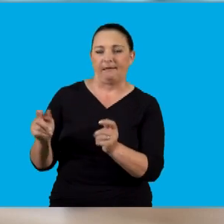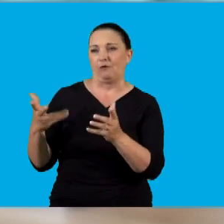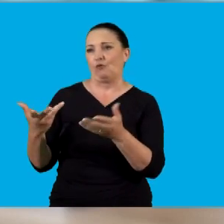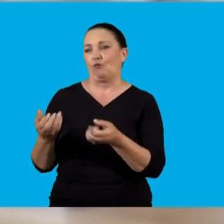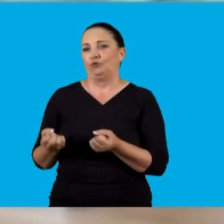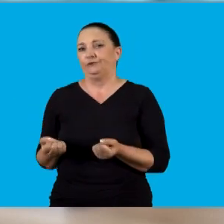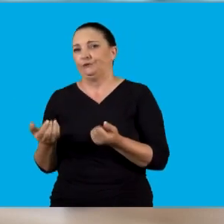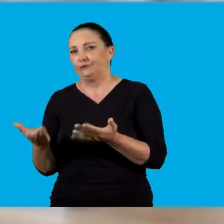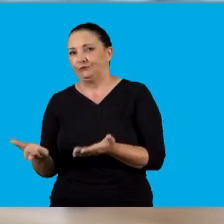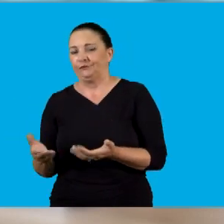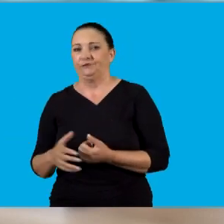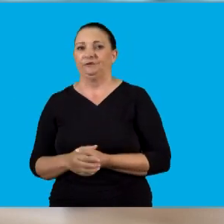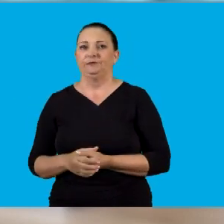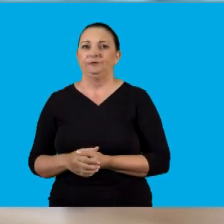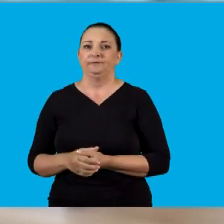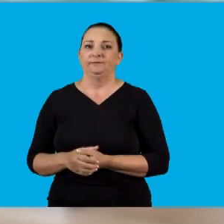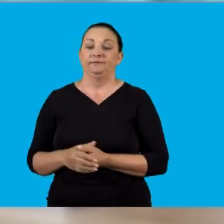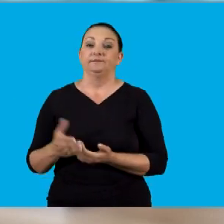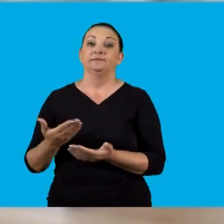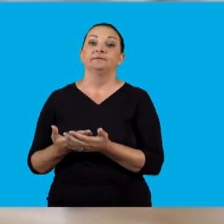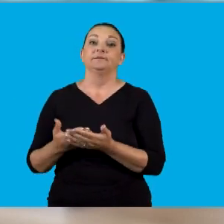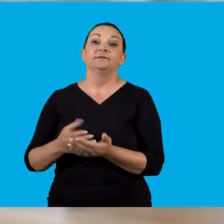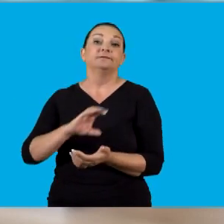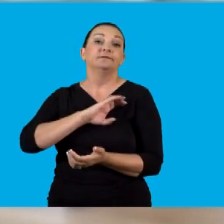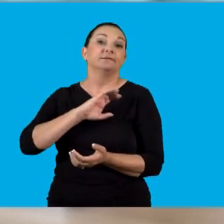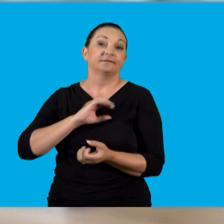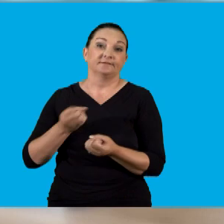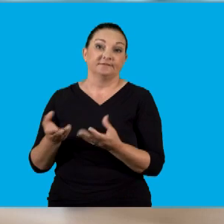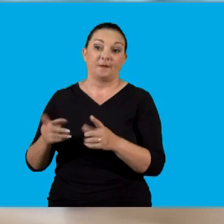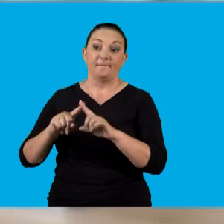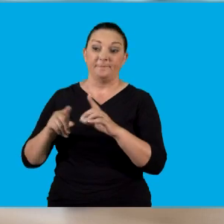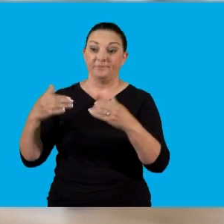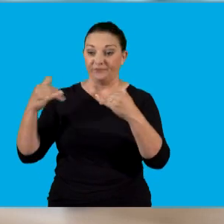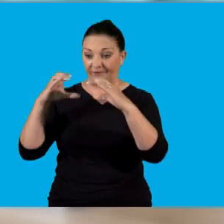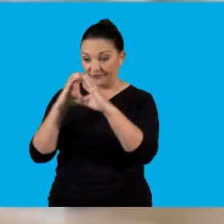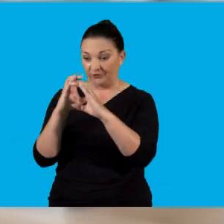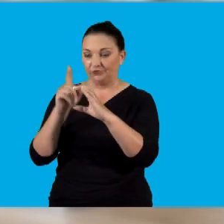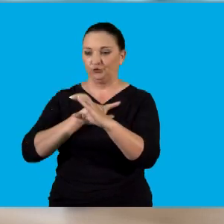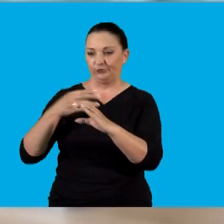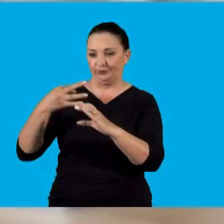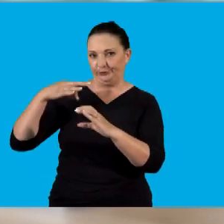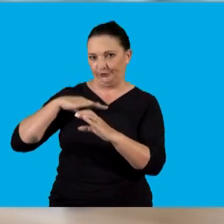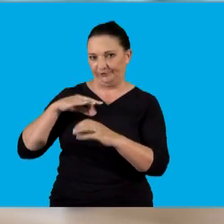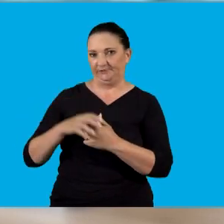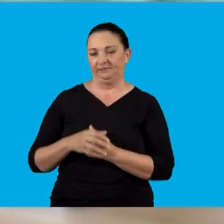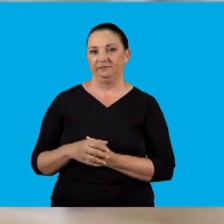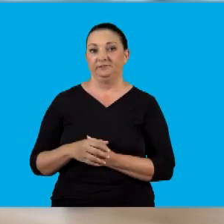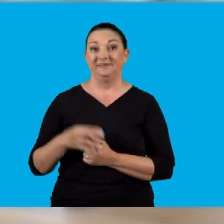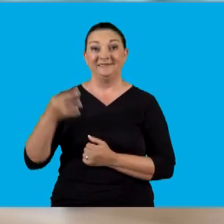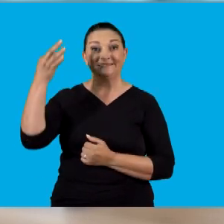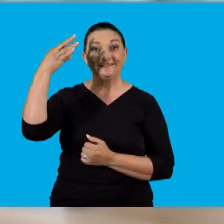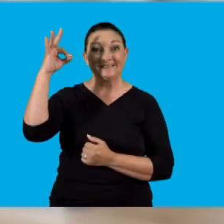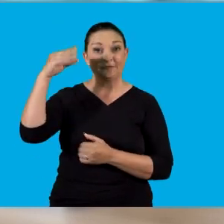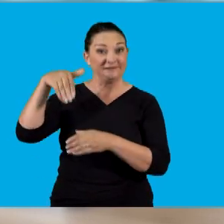profit, selling or rendering services, selling a product or rendering a service to the consumers with the aim of getting a profit